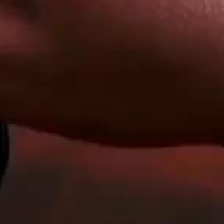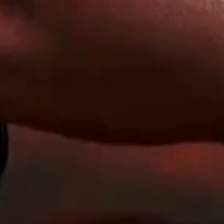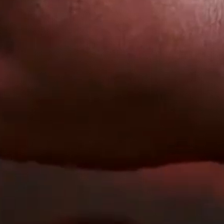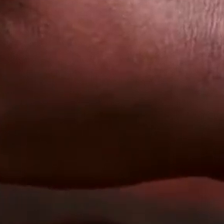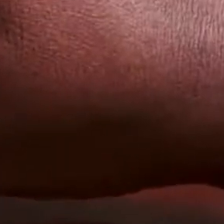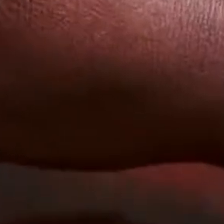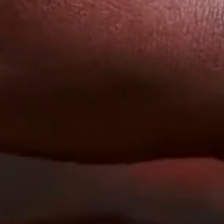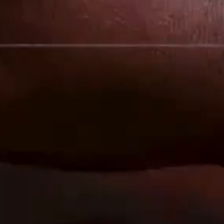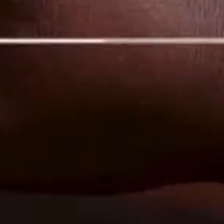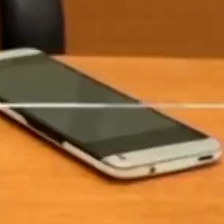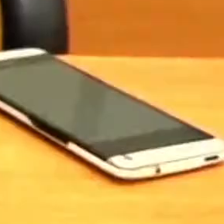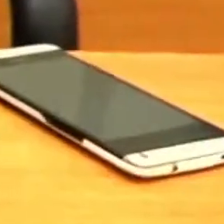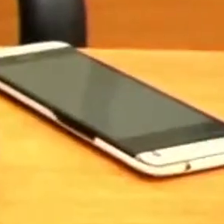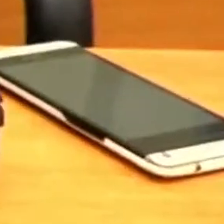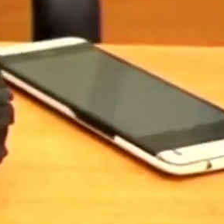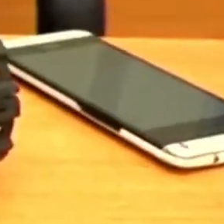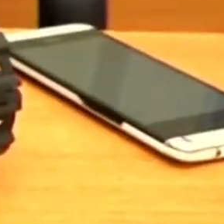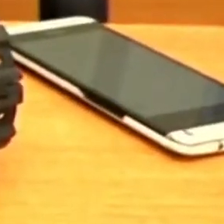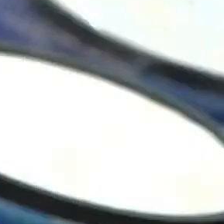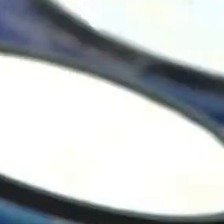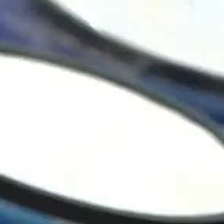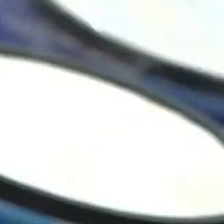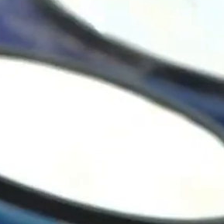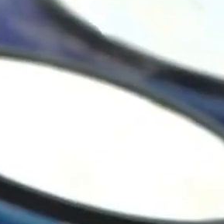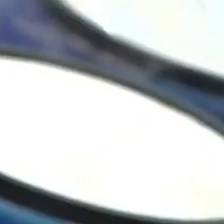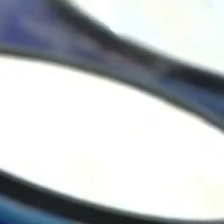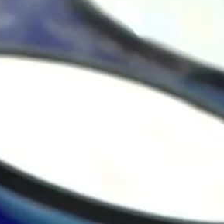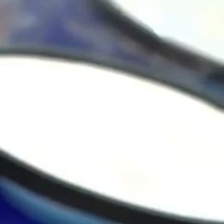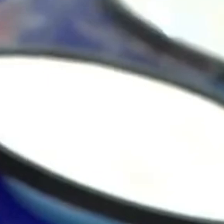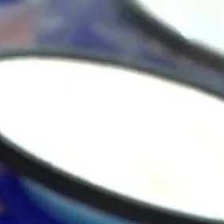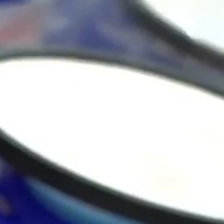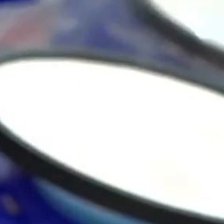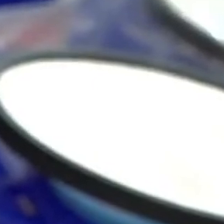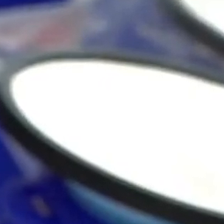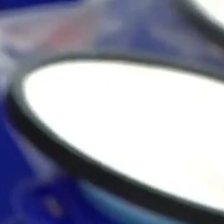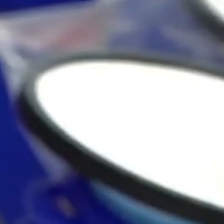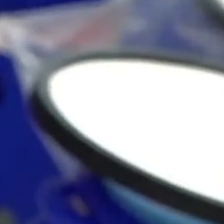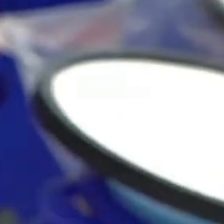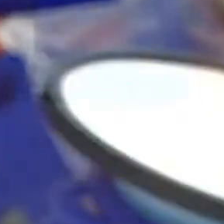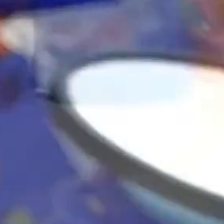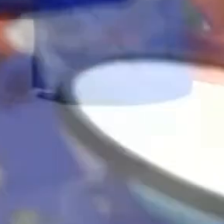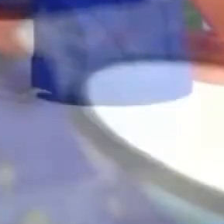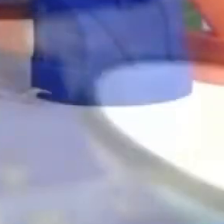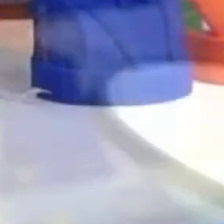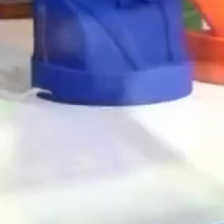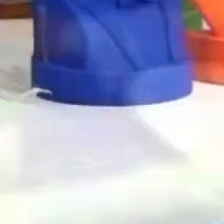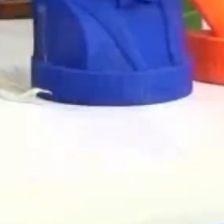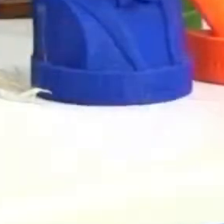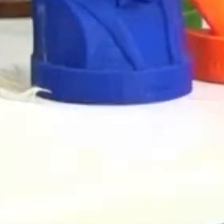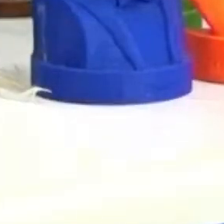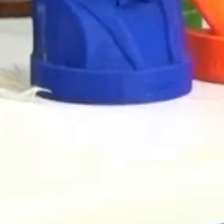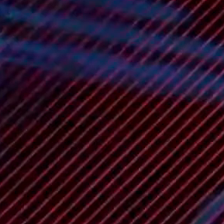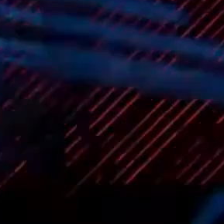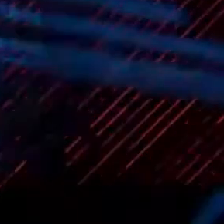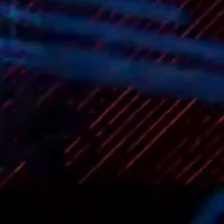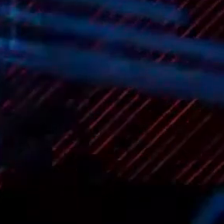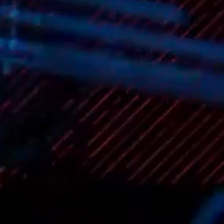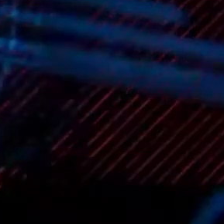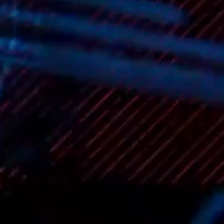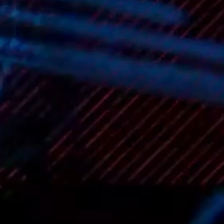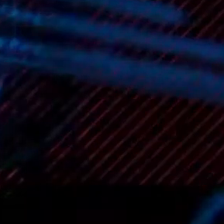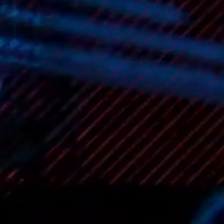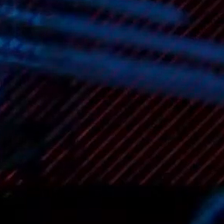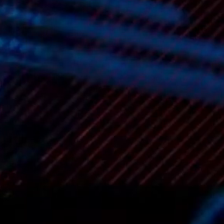Every Monday at 8:30 as we push the mantra, keep learning something new each and every day. Only on KUTV, a new